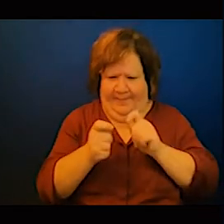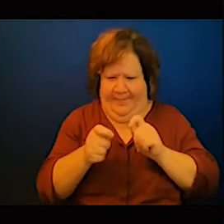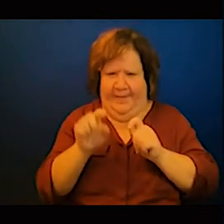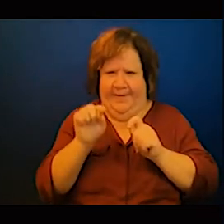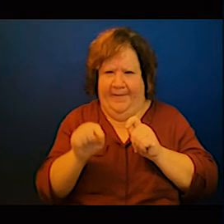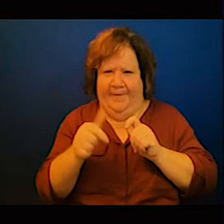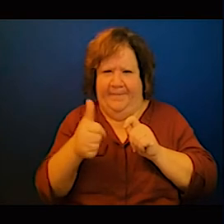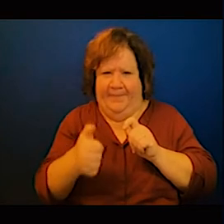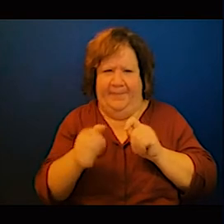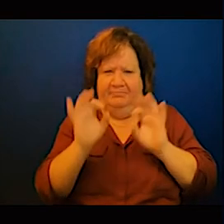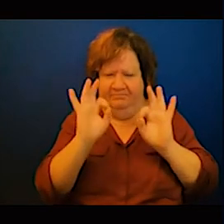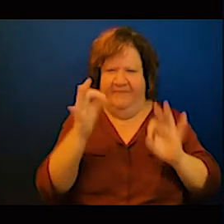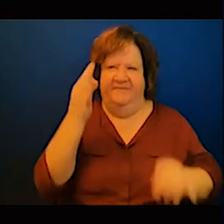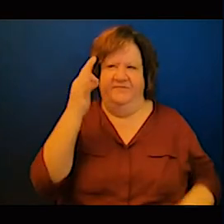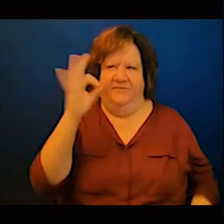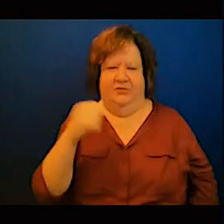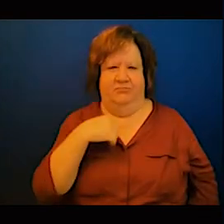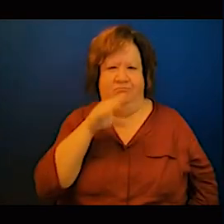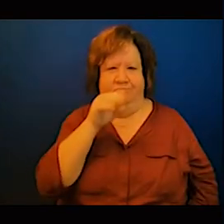I